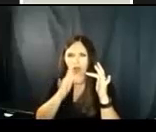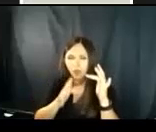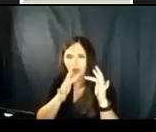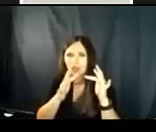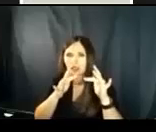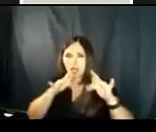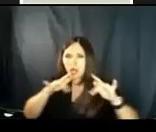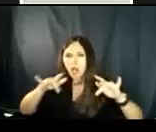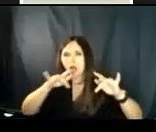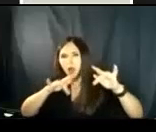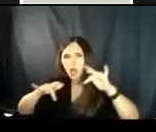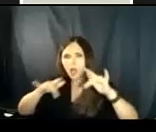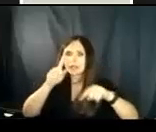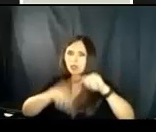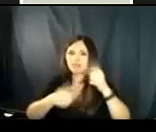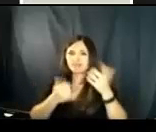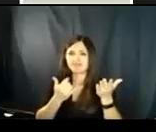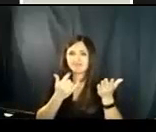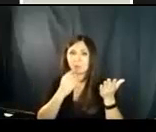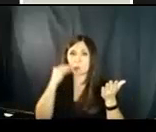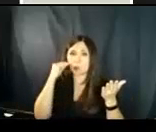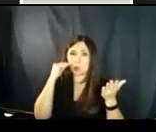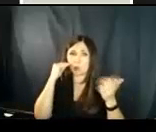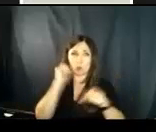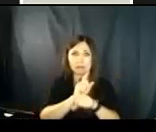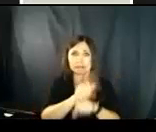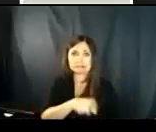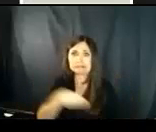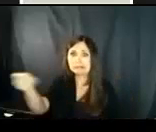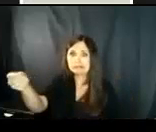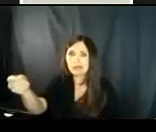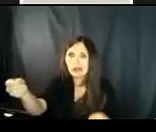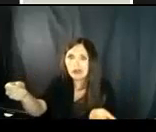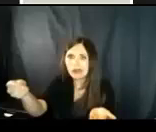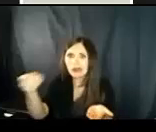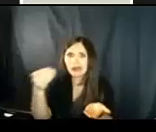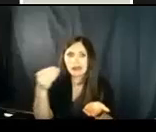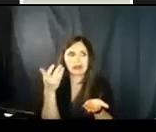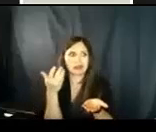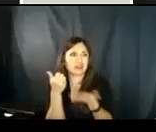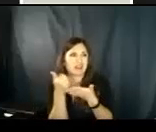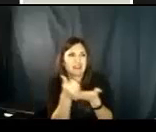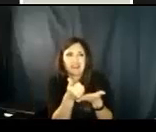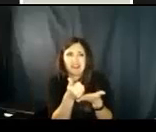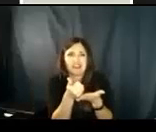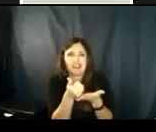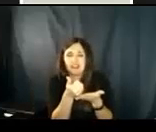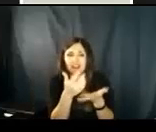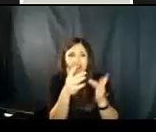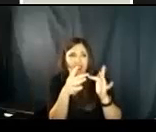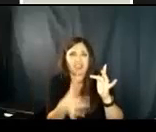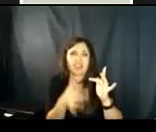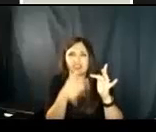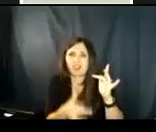he needed to turn in homework. Well, I couldn't help. It was the internet connection at the place we were, so he